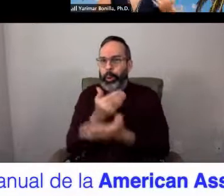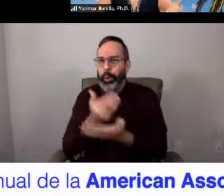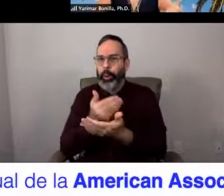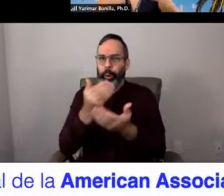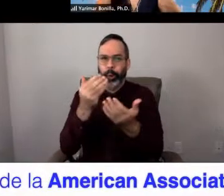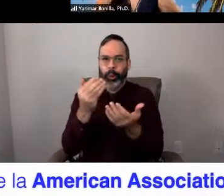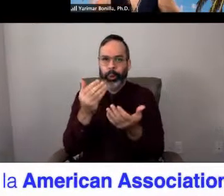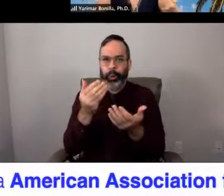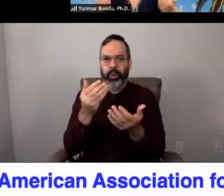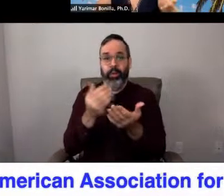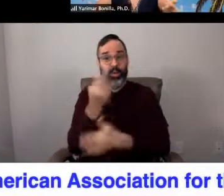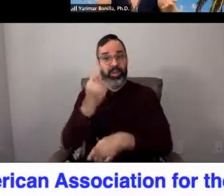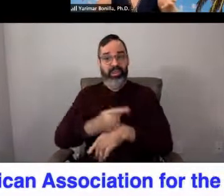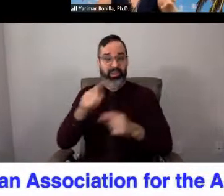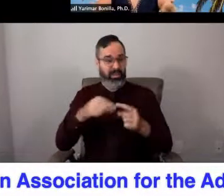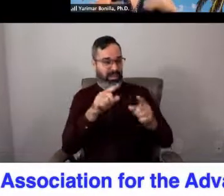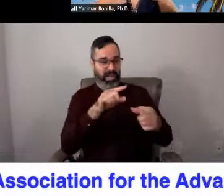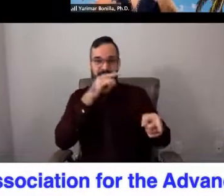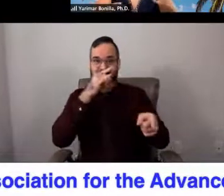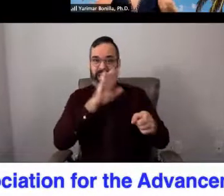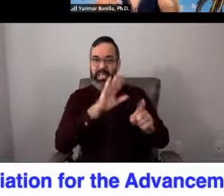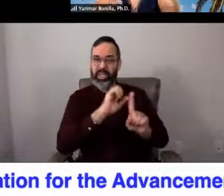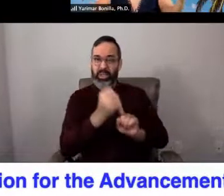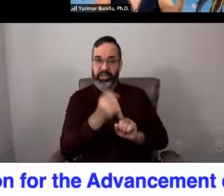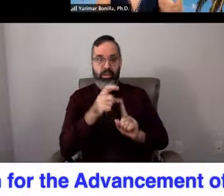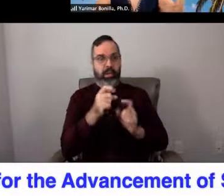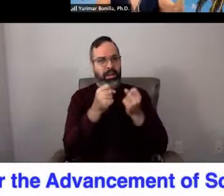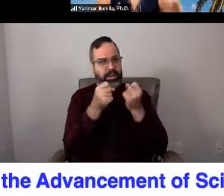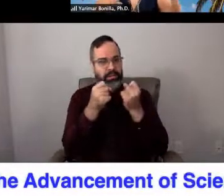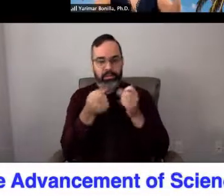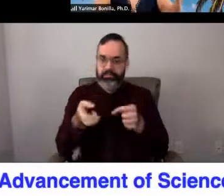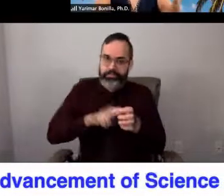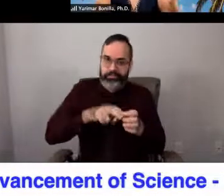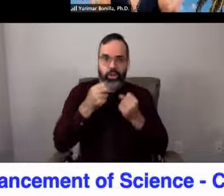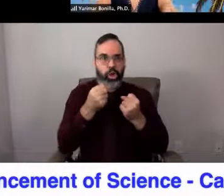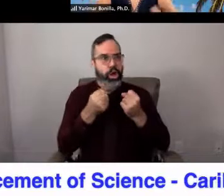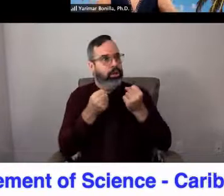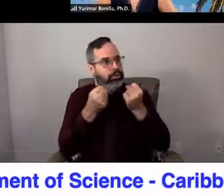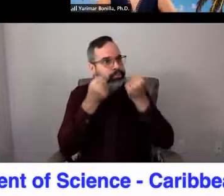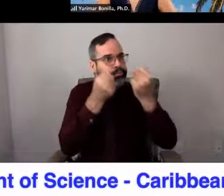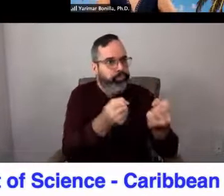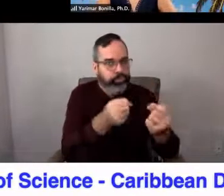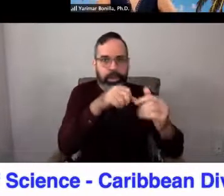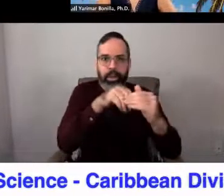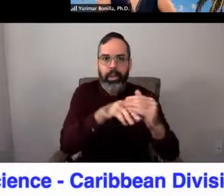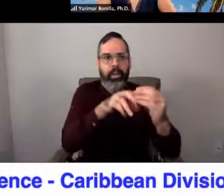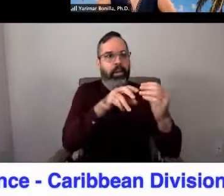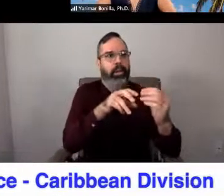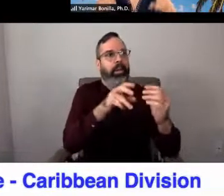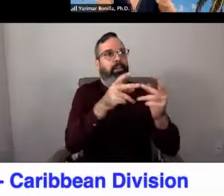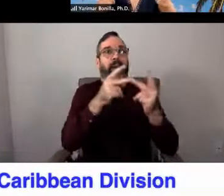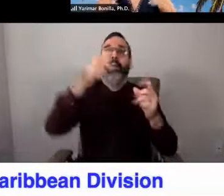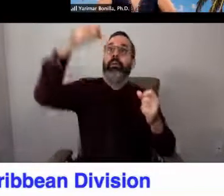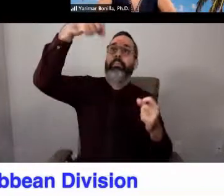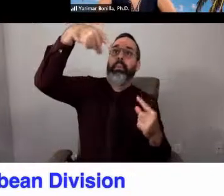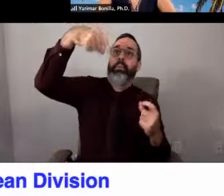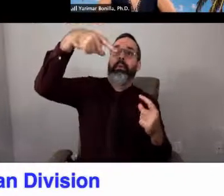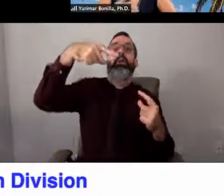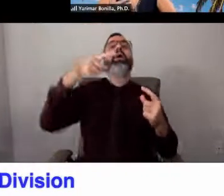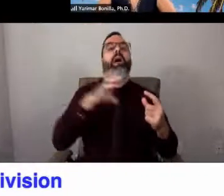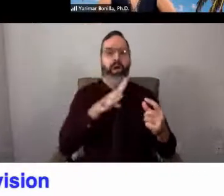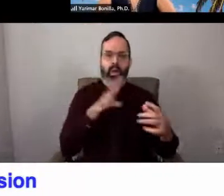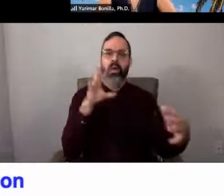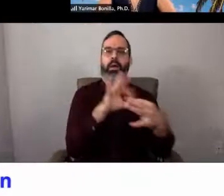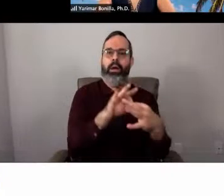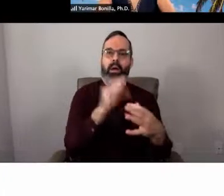kids that's the situation. They have to go get into a car and drive somewhere to be able to access their phone school, and there's others